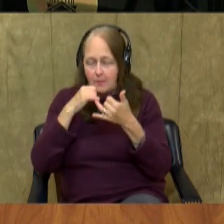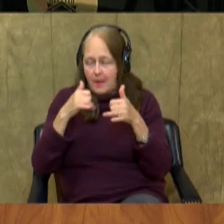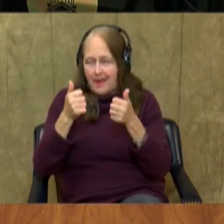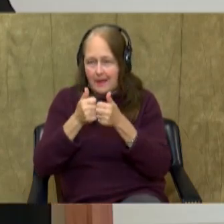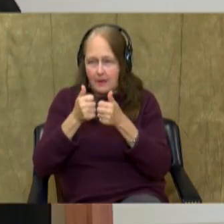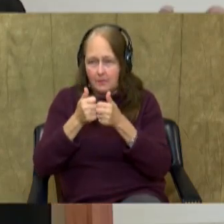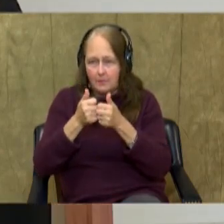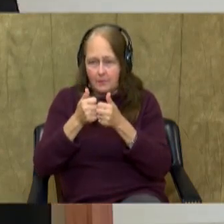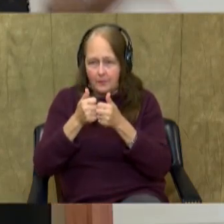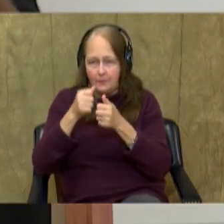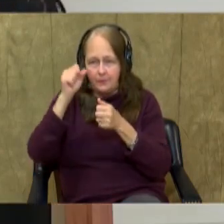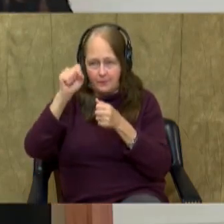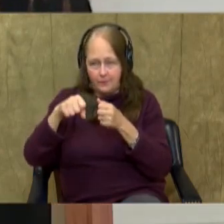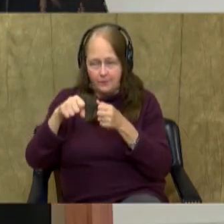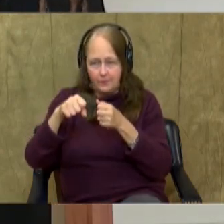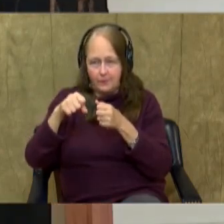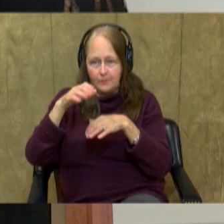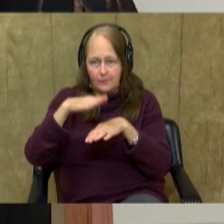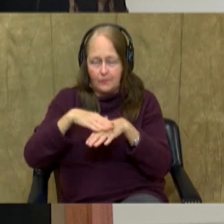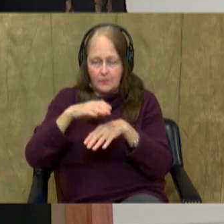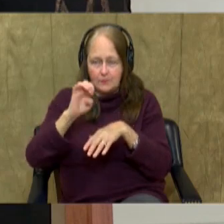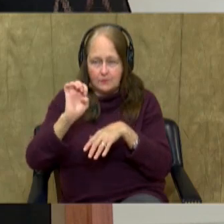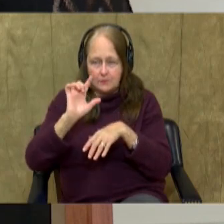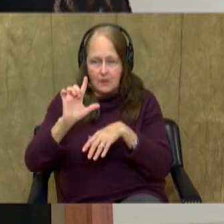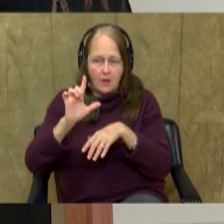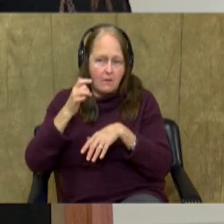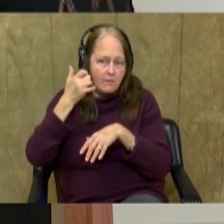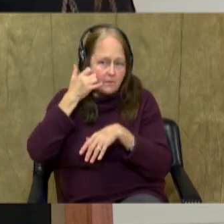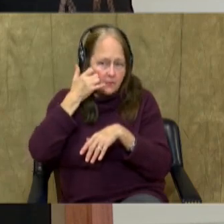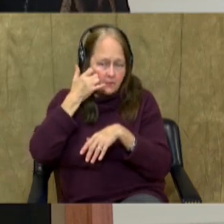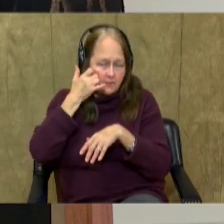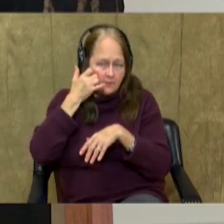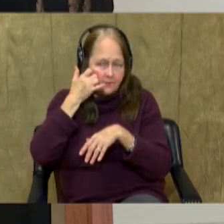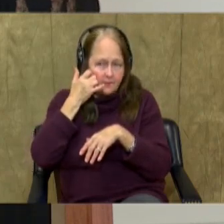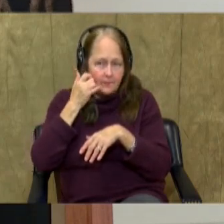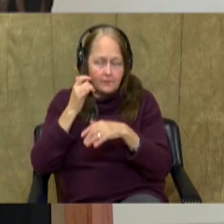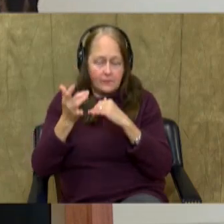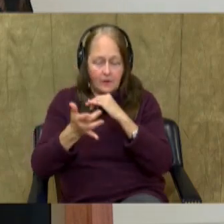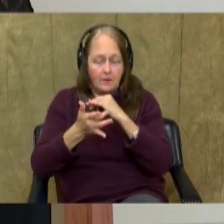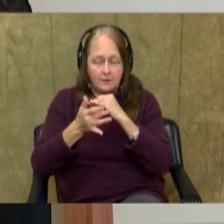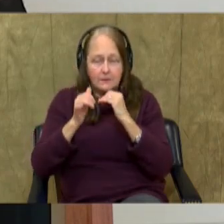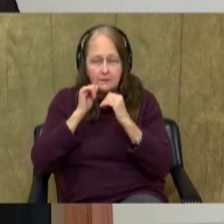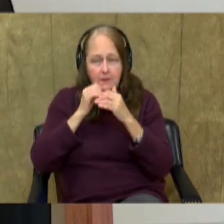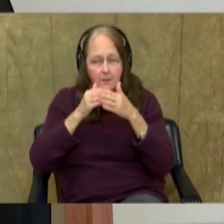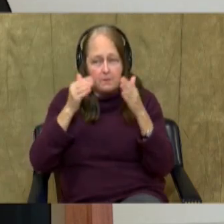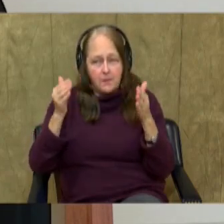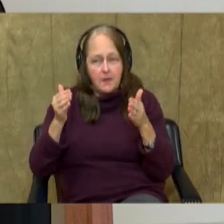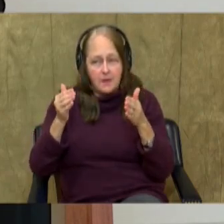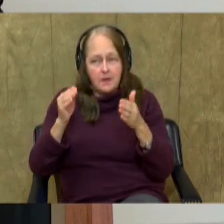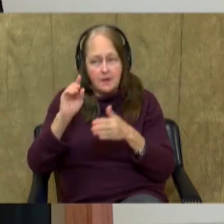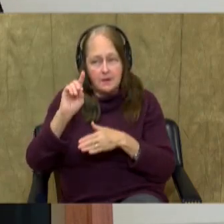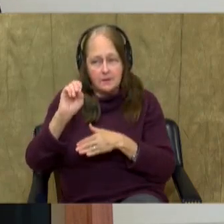game, yes, you're playing on your cell phone. So technology is a big deal.